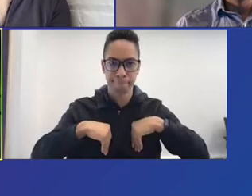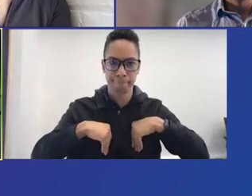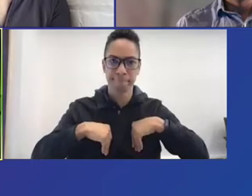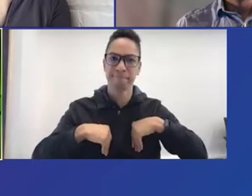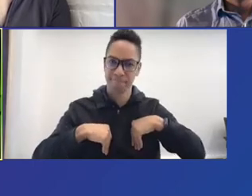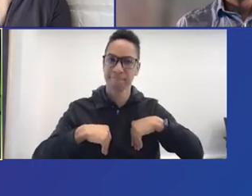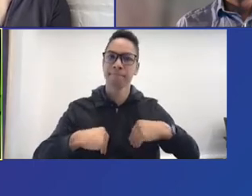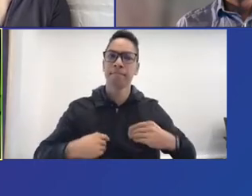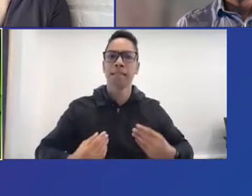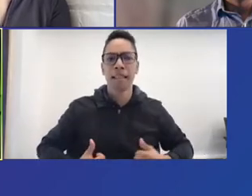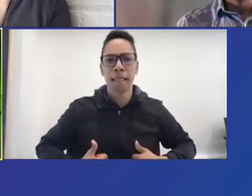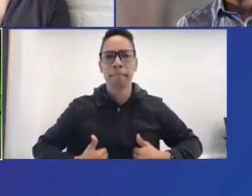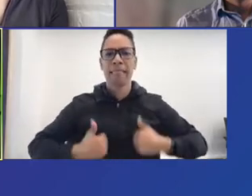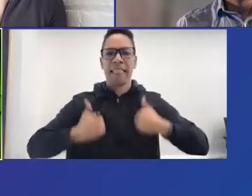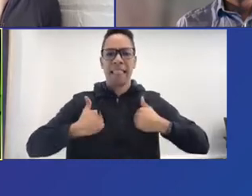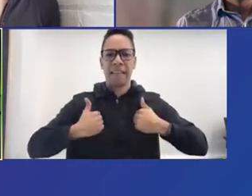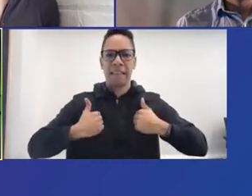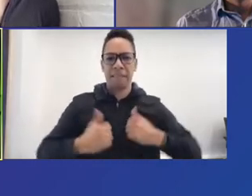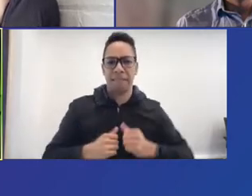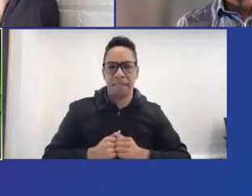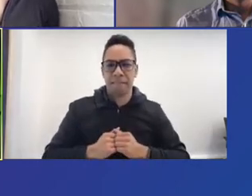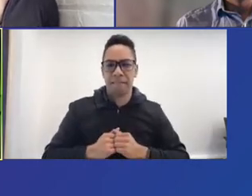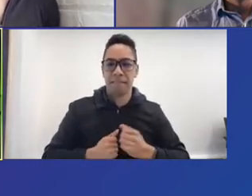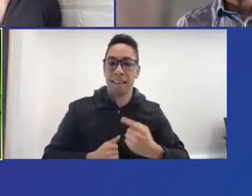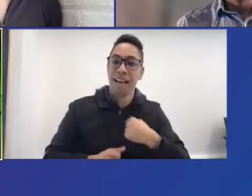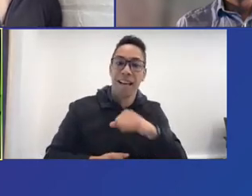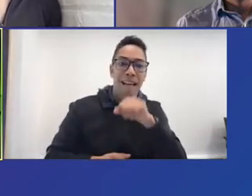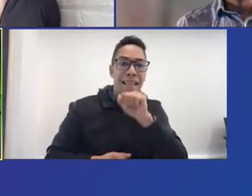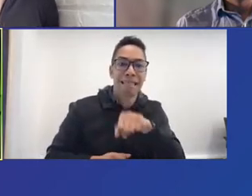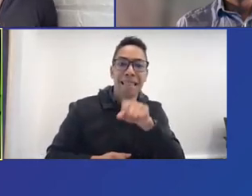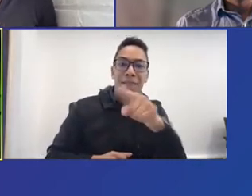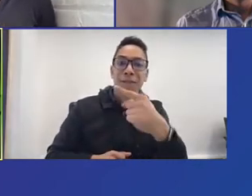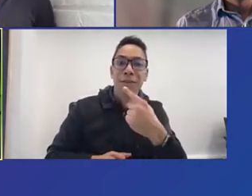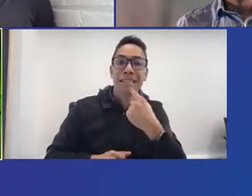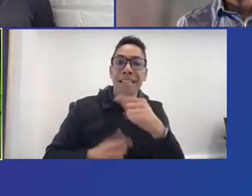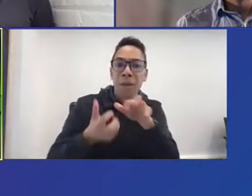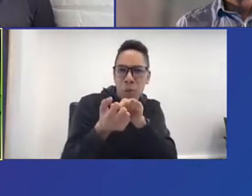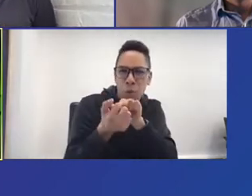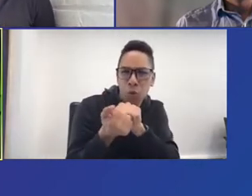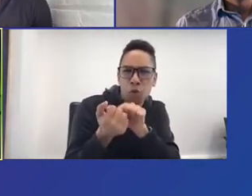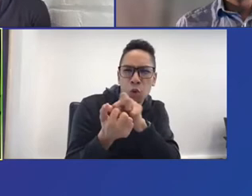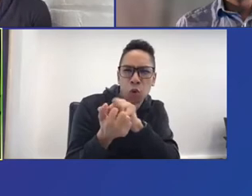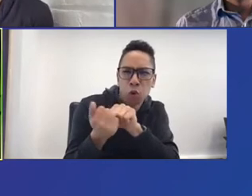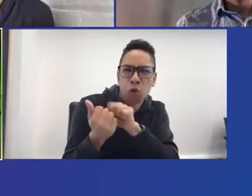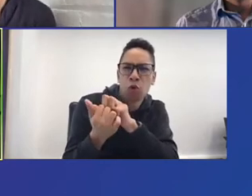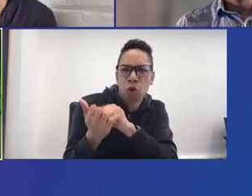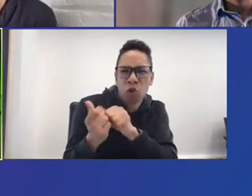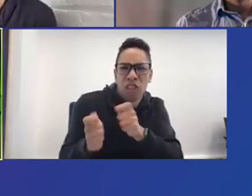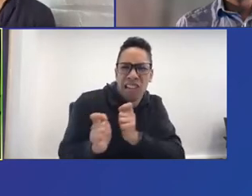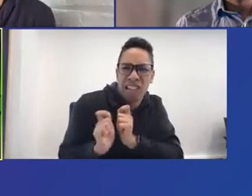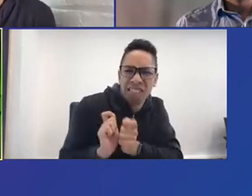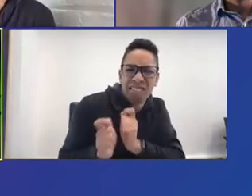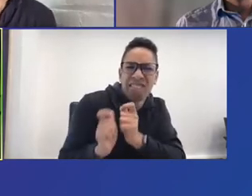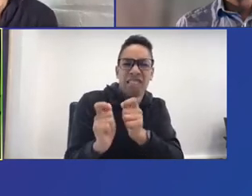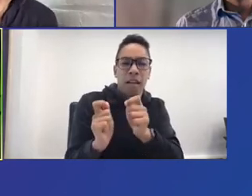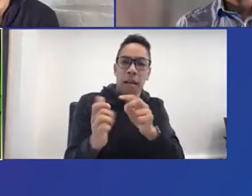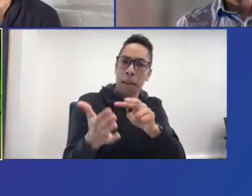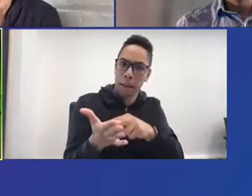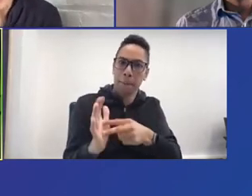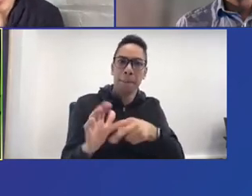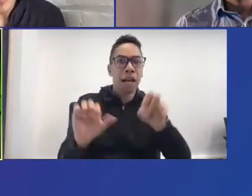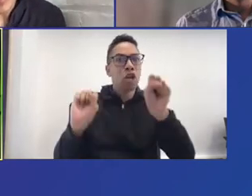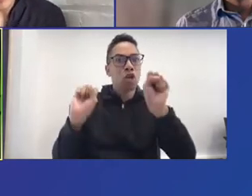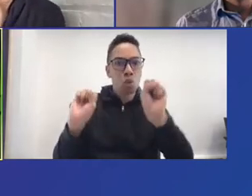that you said chewed away at, like it's gnaw, it's up to be questioned, to